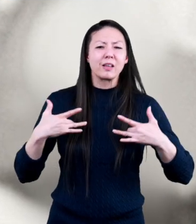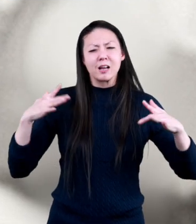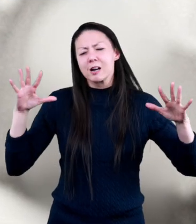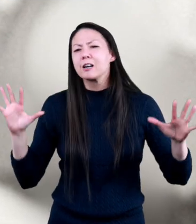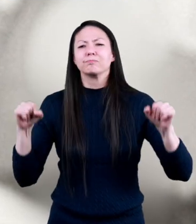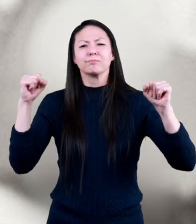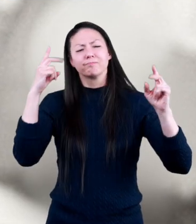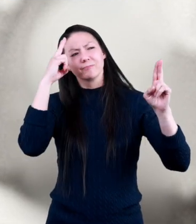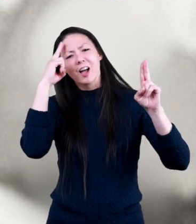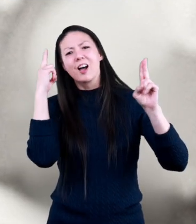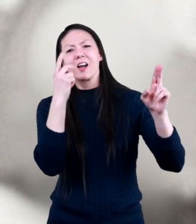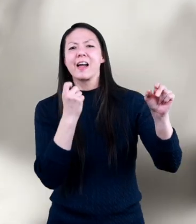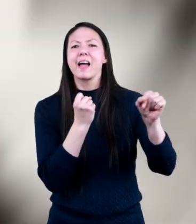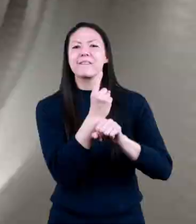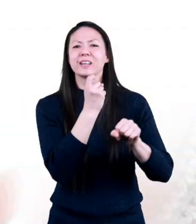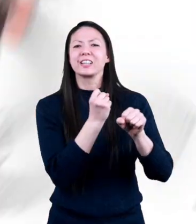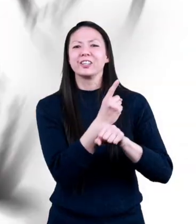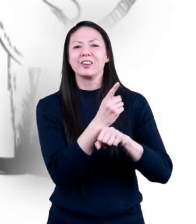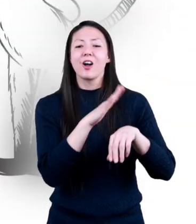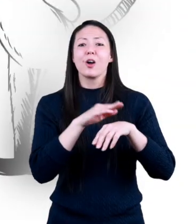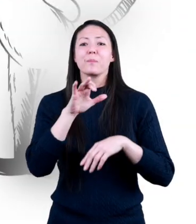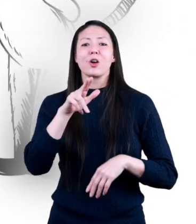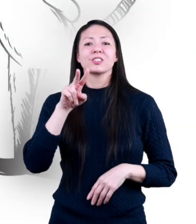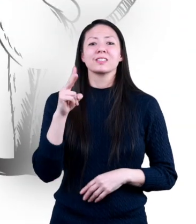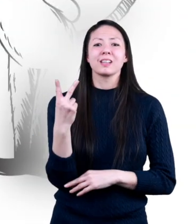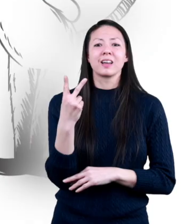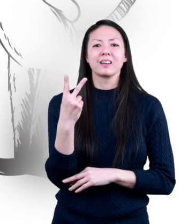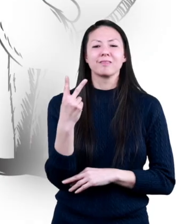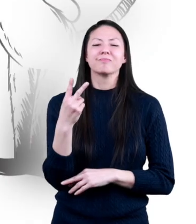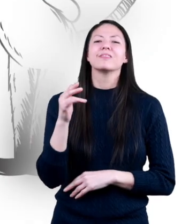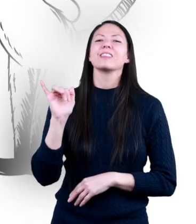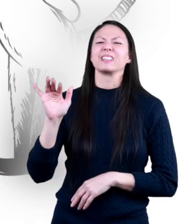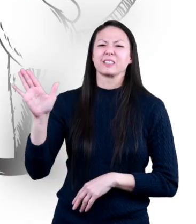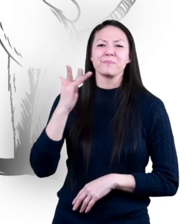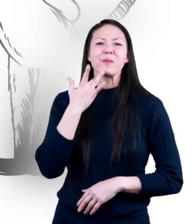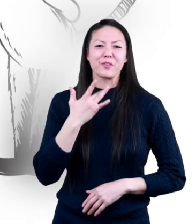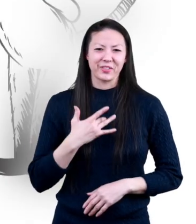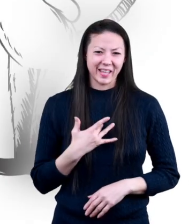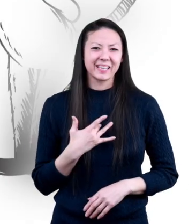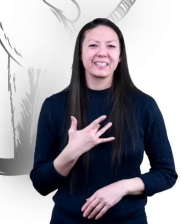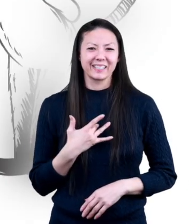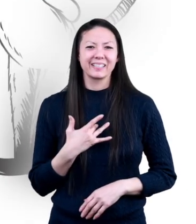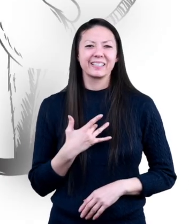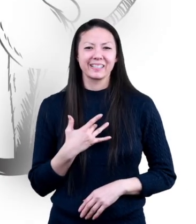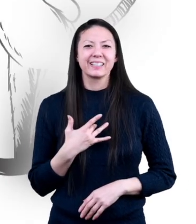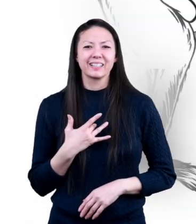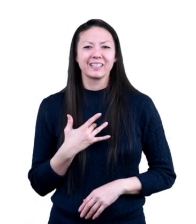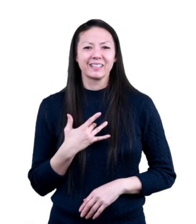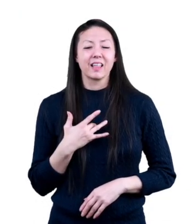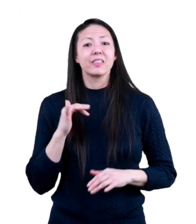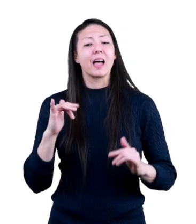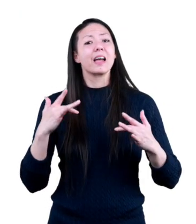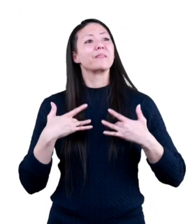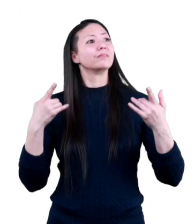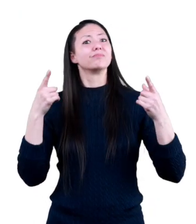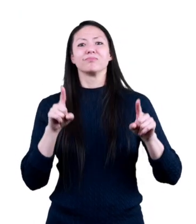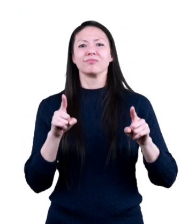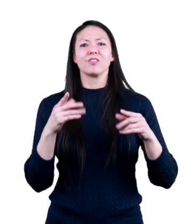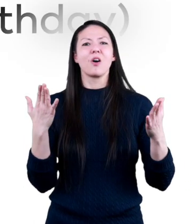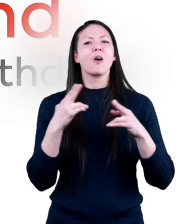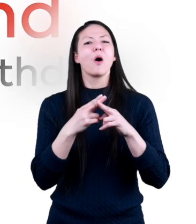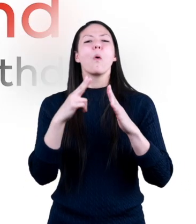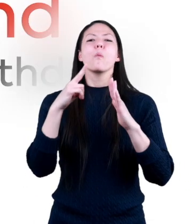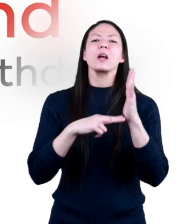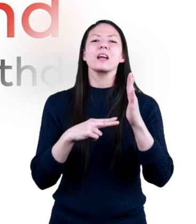is held in his honor every year. It is on March 2nd, which is also his birthday. The event is